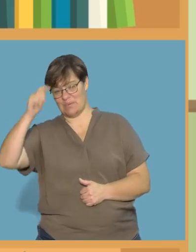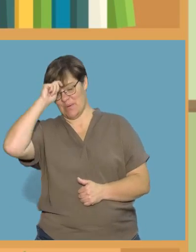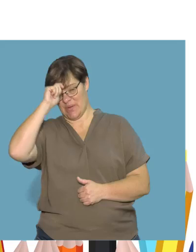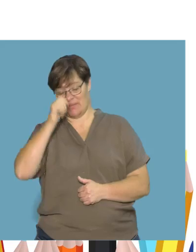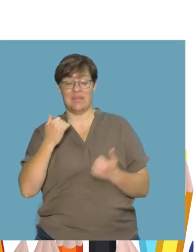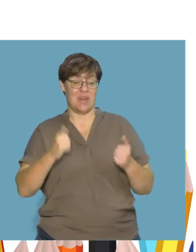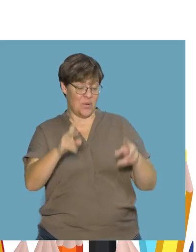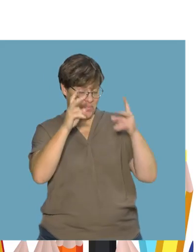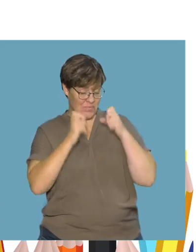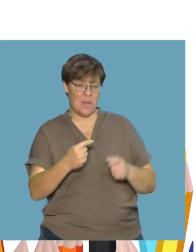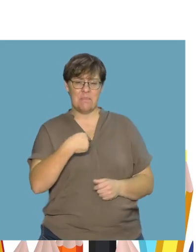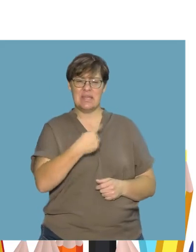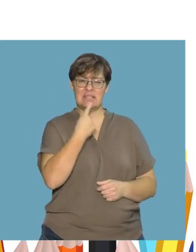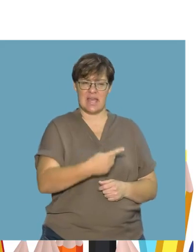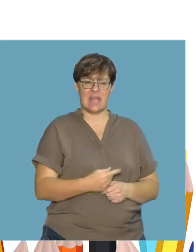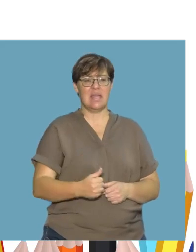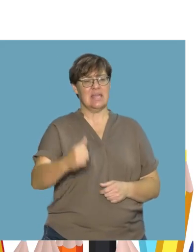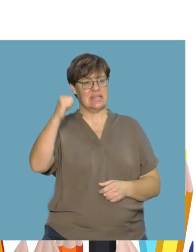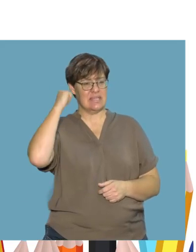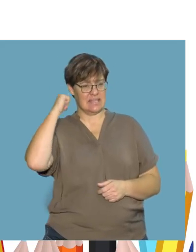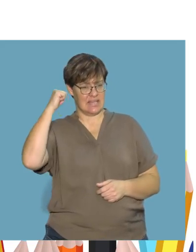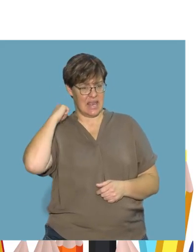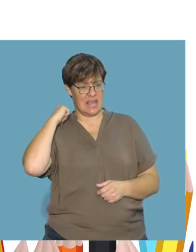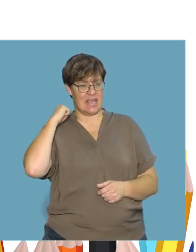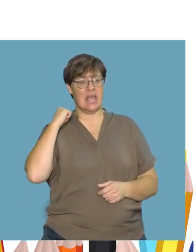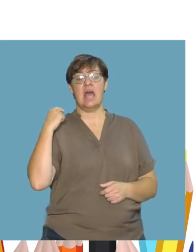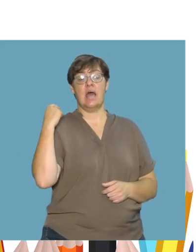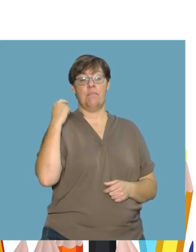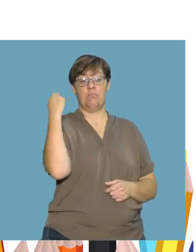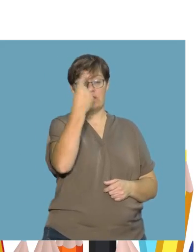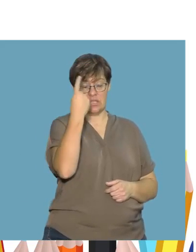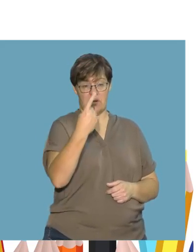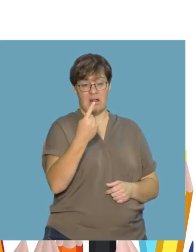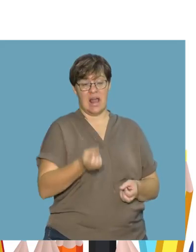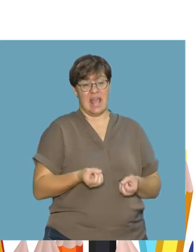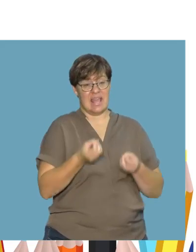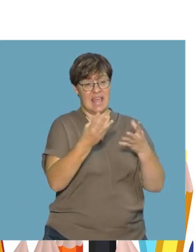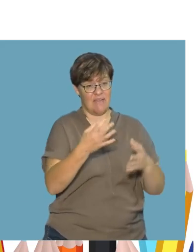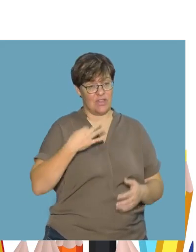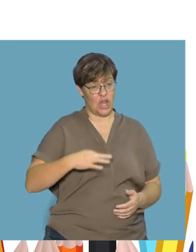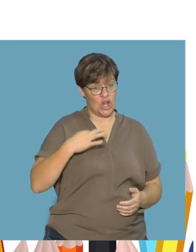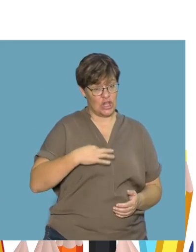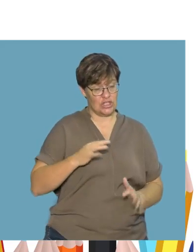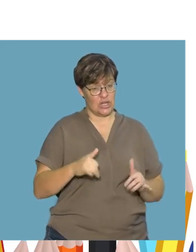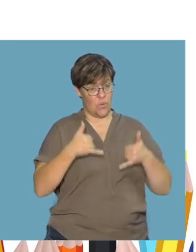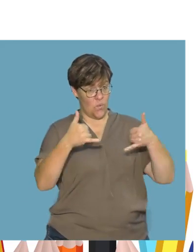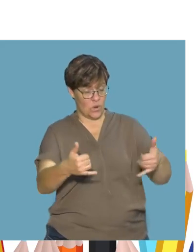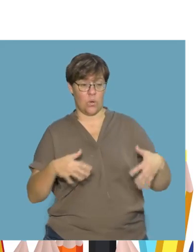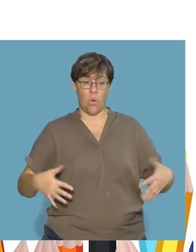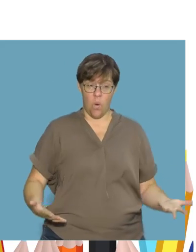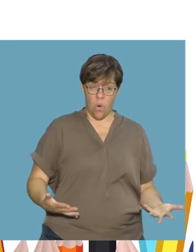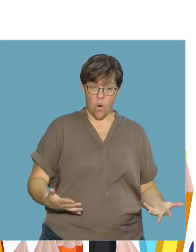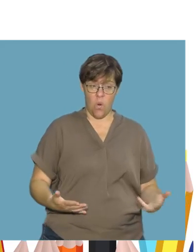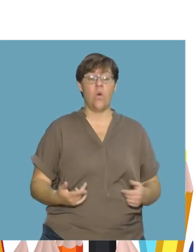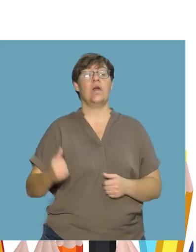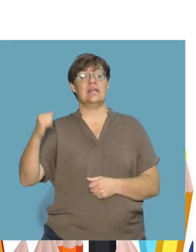say, yesterday the principal gave the girls an award? Or do I say, yesterday the principal gave the